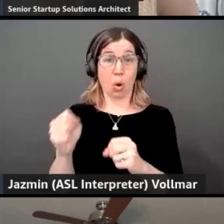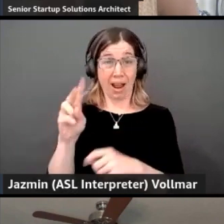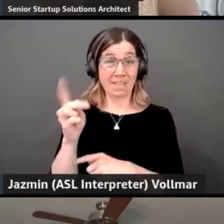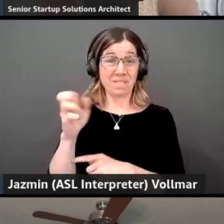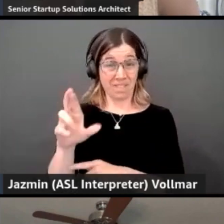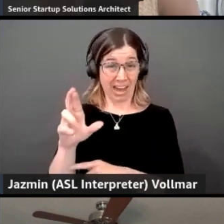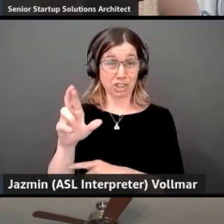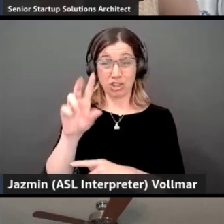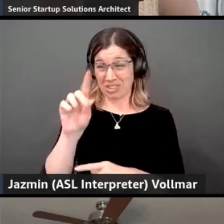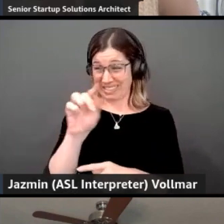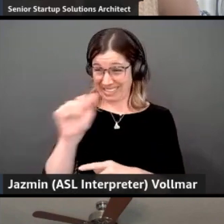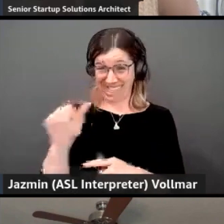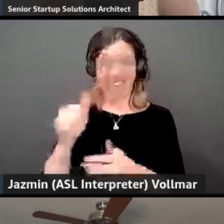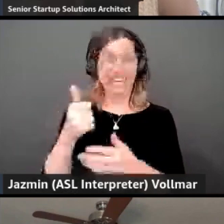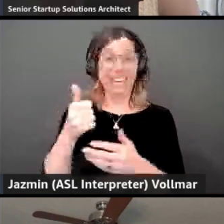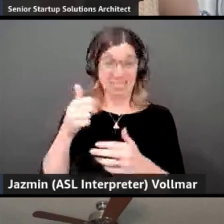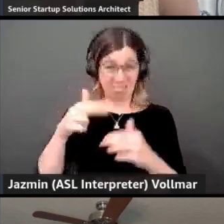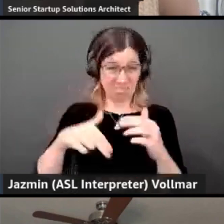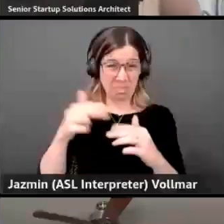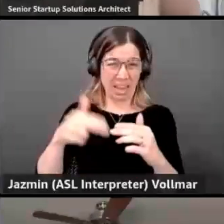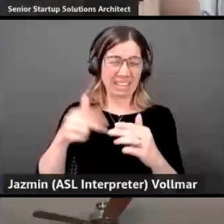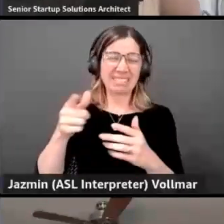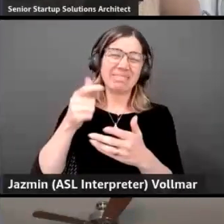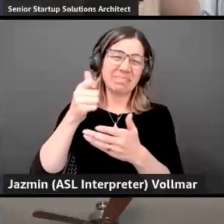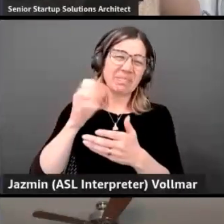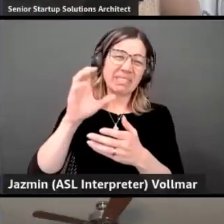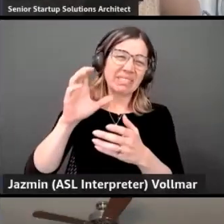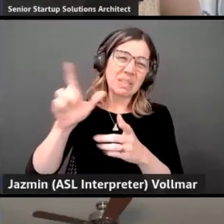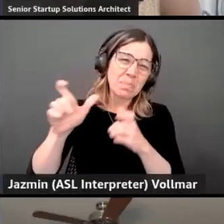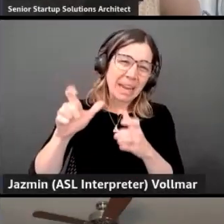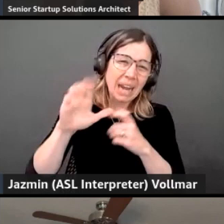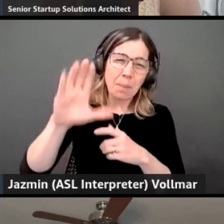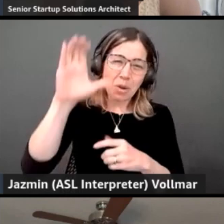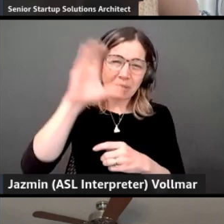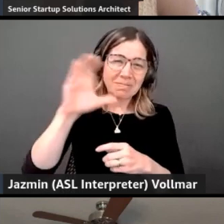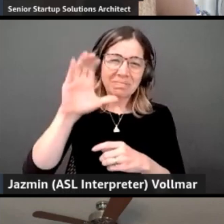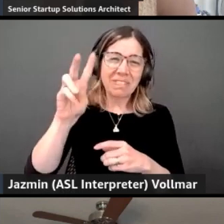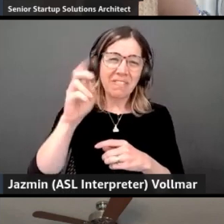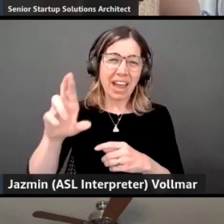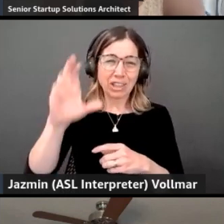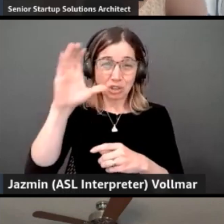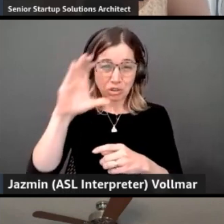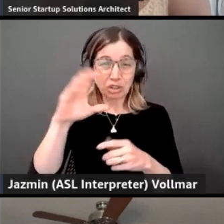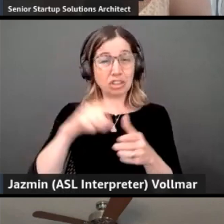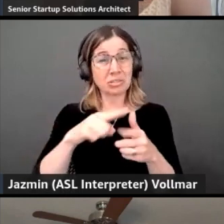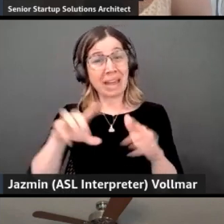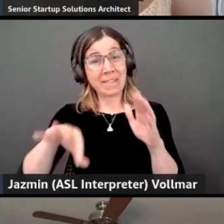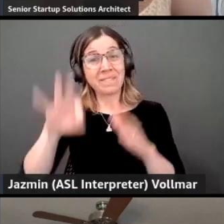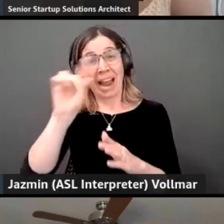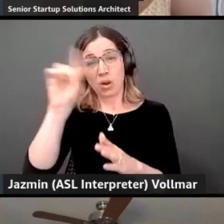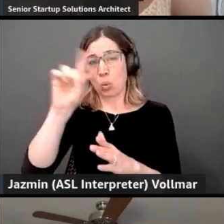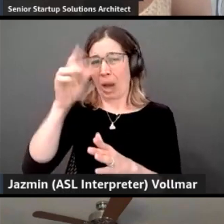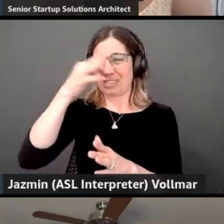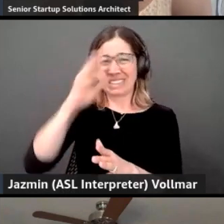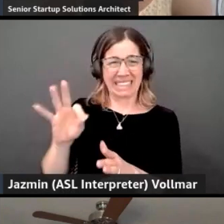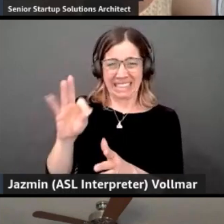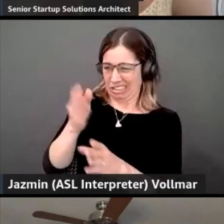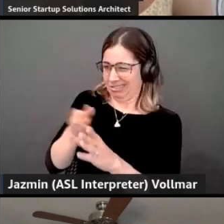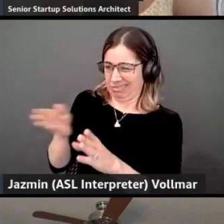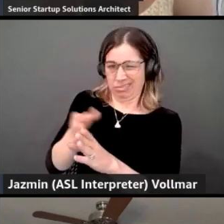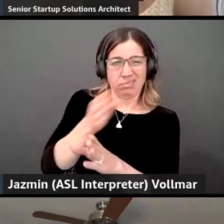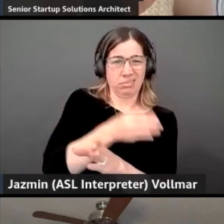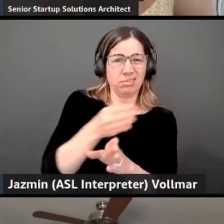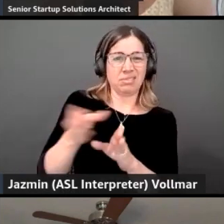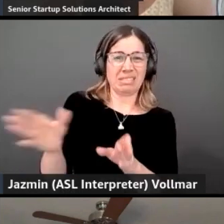up search and speed up like these vectorized searches. And then you can find your nearest neighbors in that way.